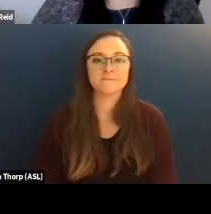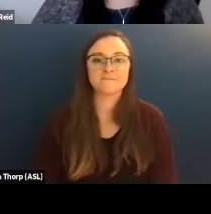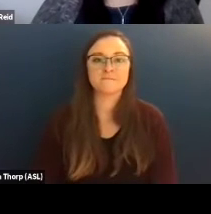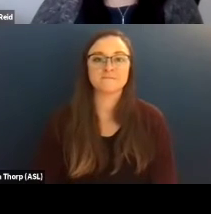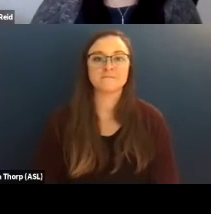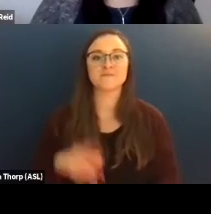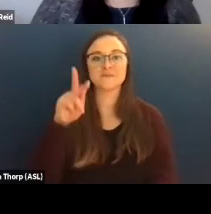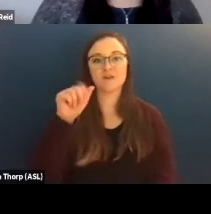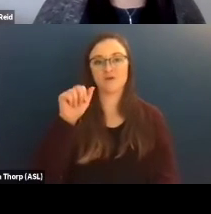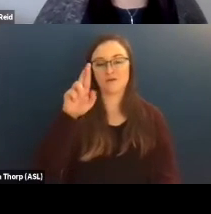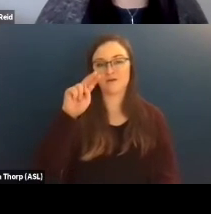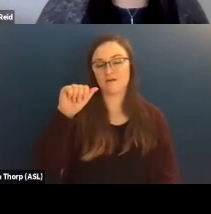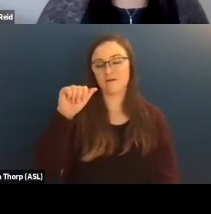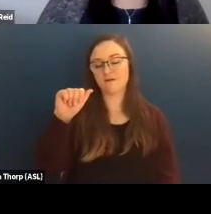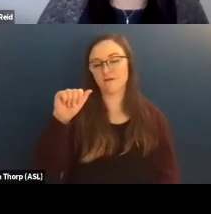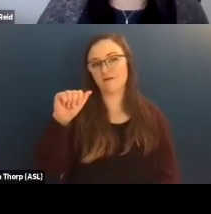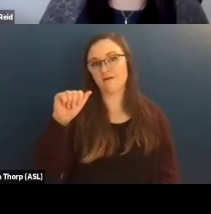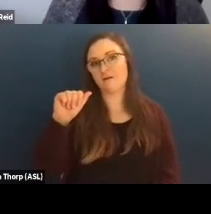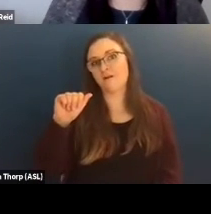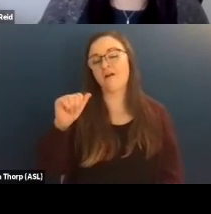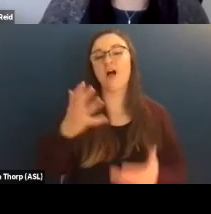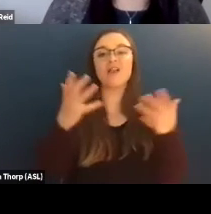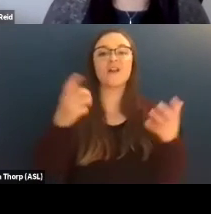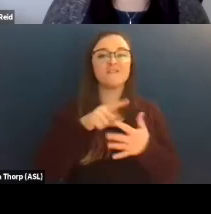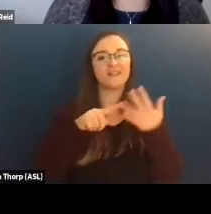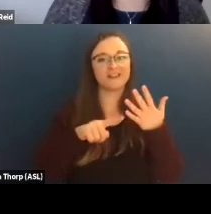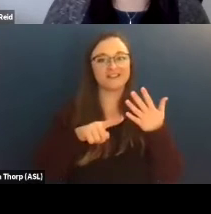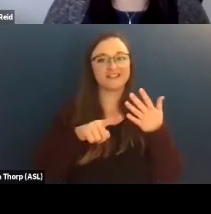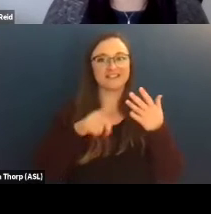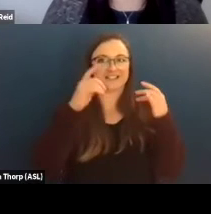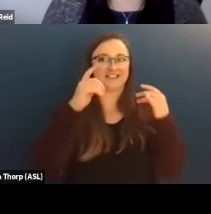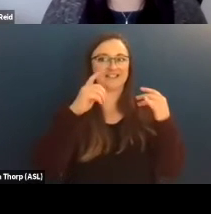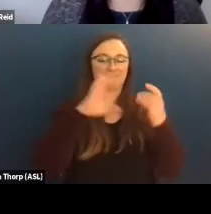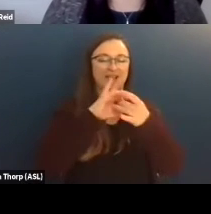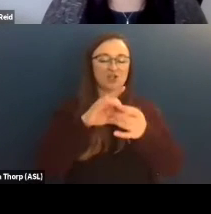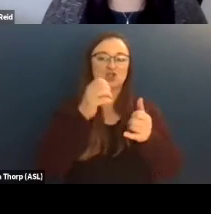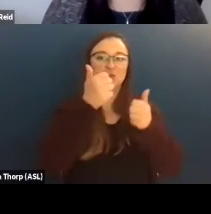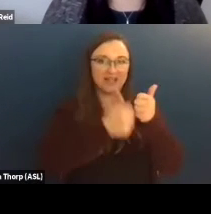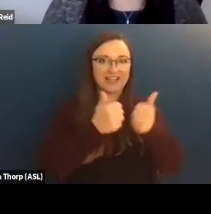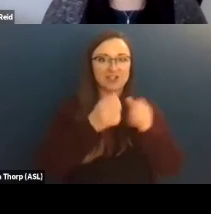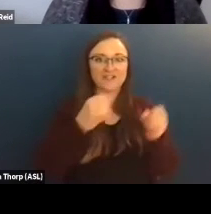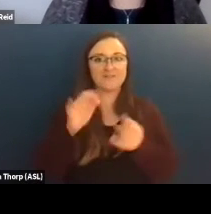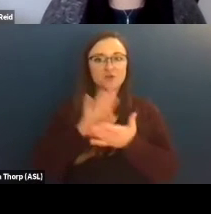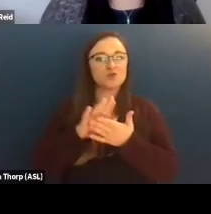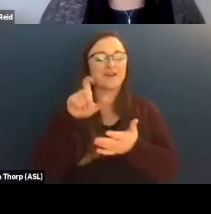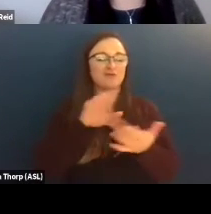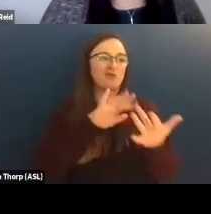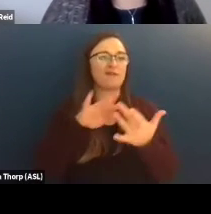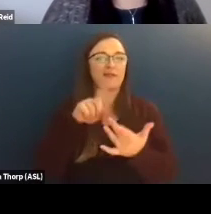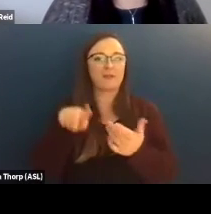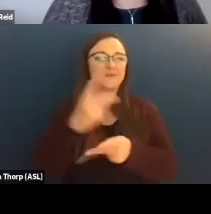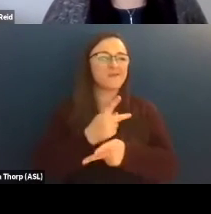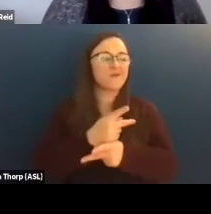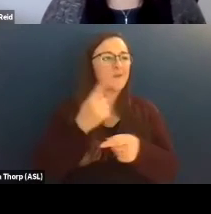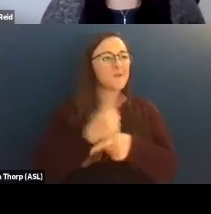I'll start. A lot of this is individual to school. You really need to reach out to individual schools to find out the appropriate